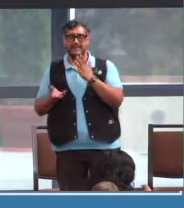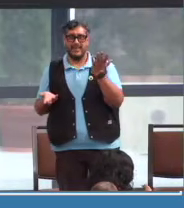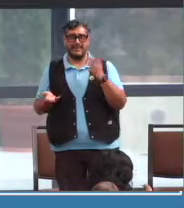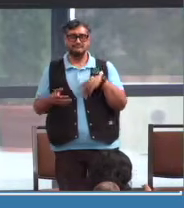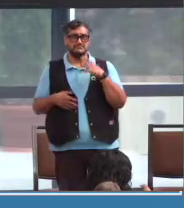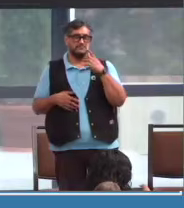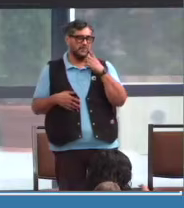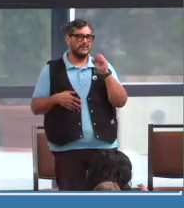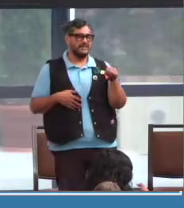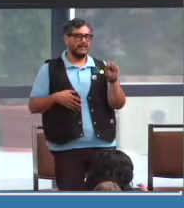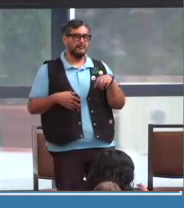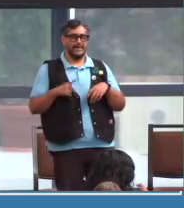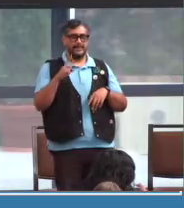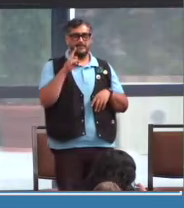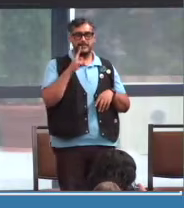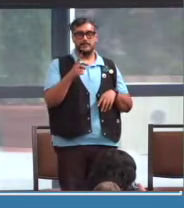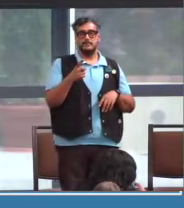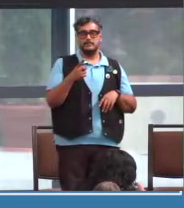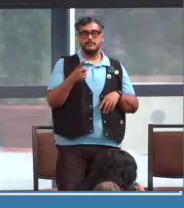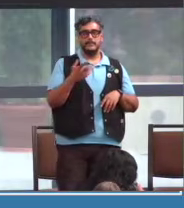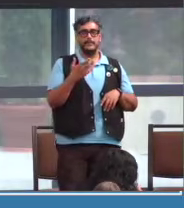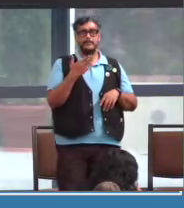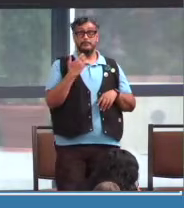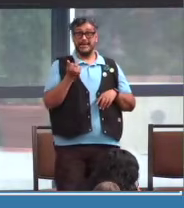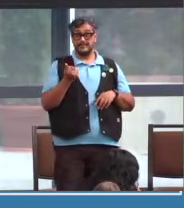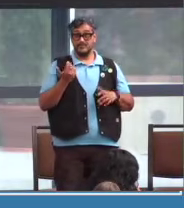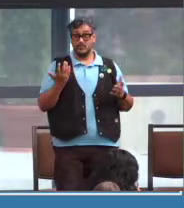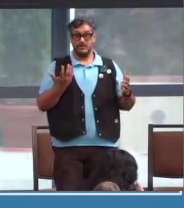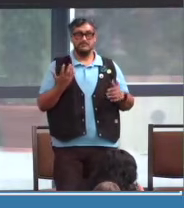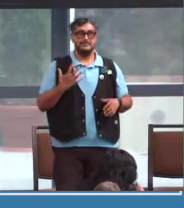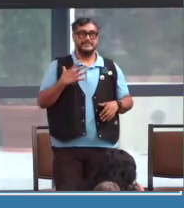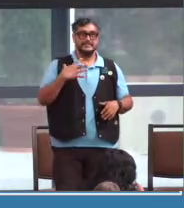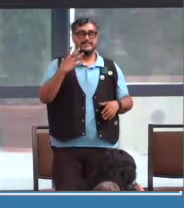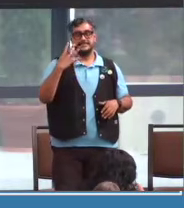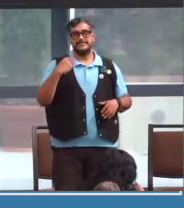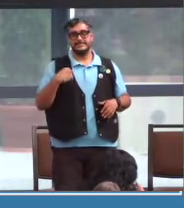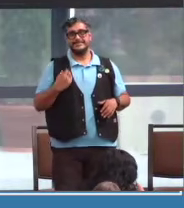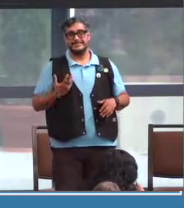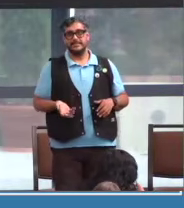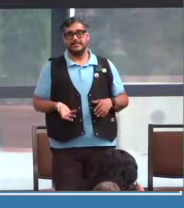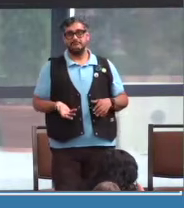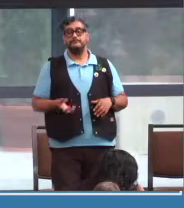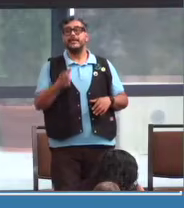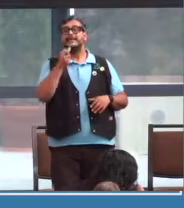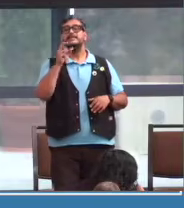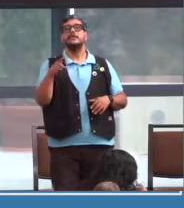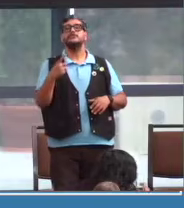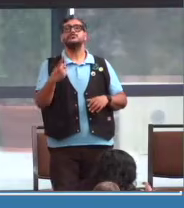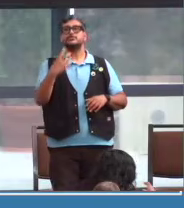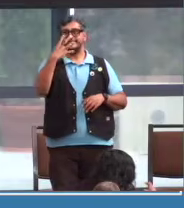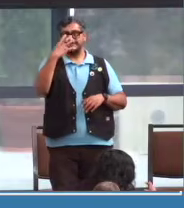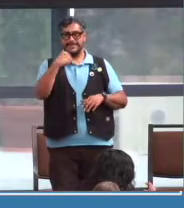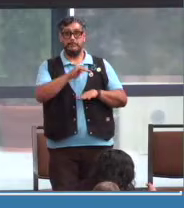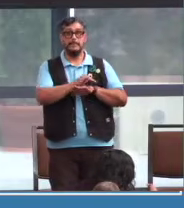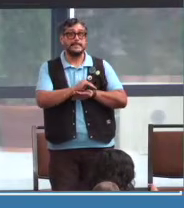Yeah, so I think the biggest one is sleep. And it's not just working on your sleep at